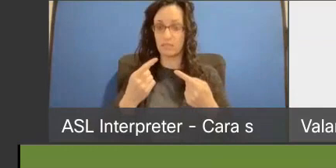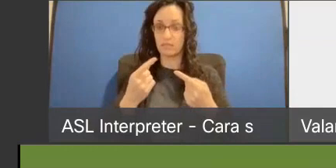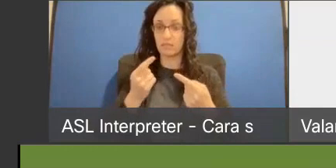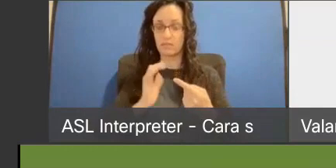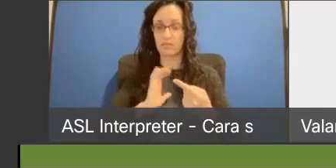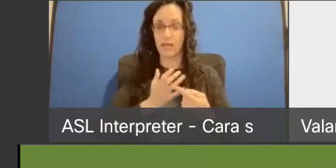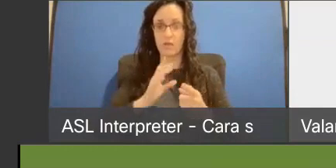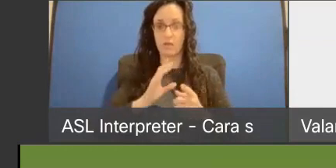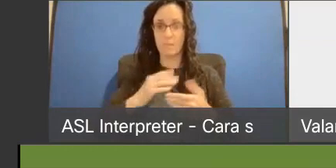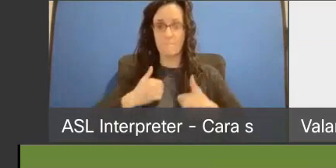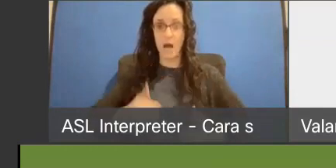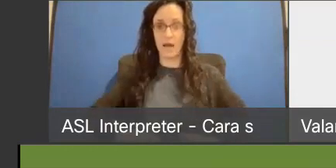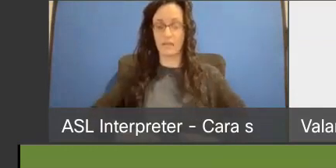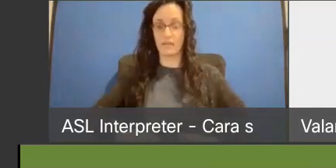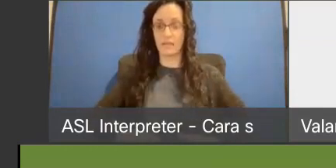release. I